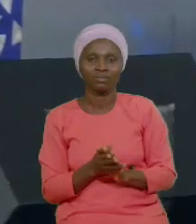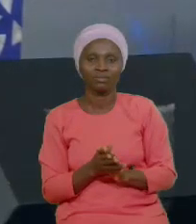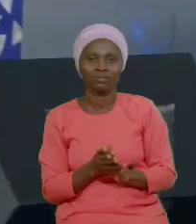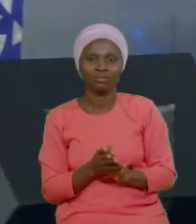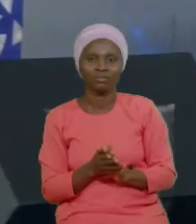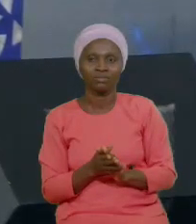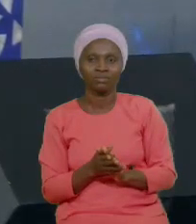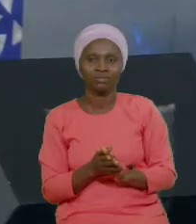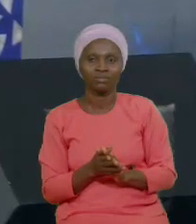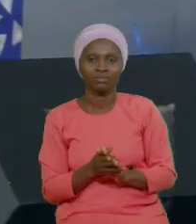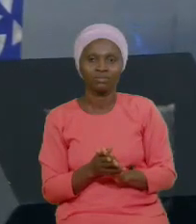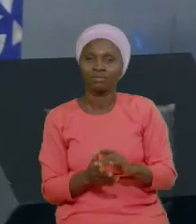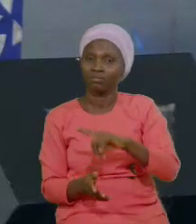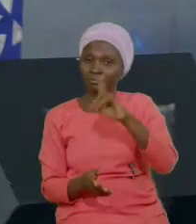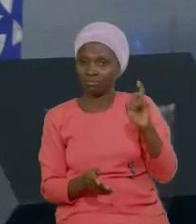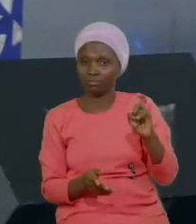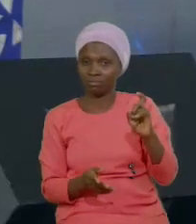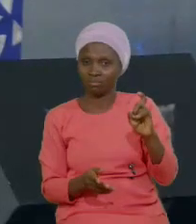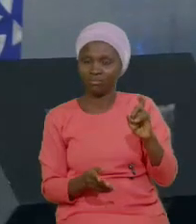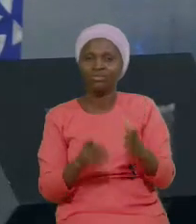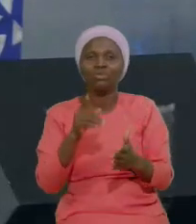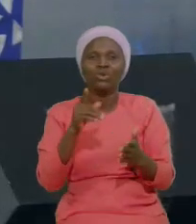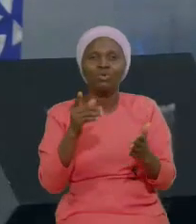What goal do you have in life?